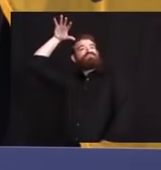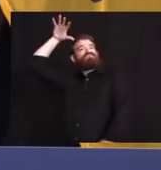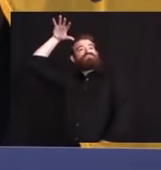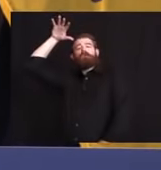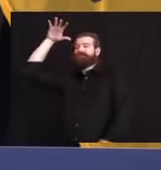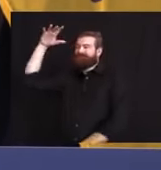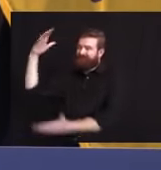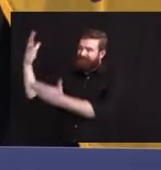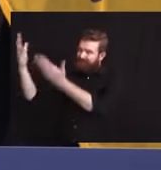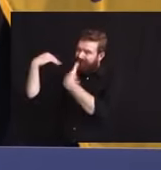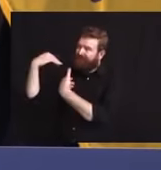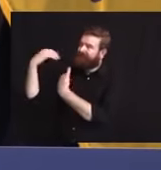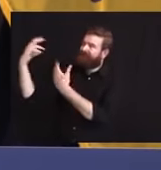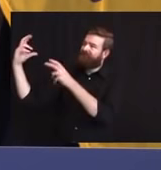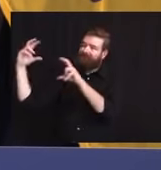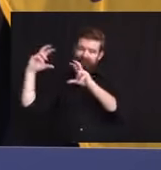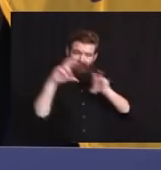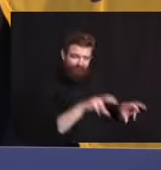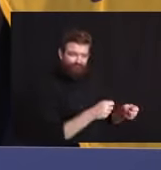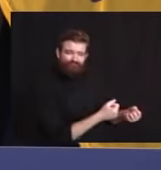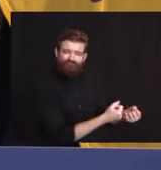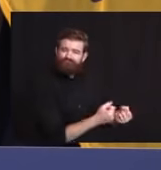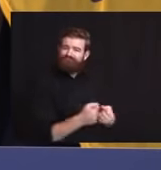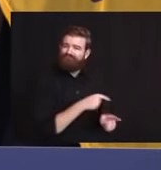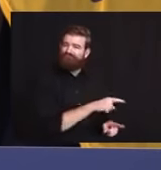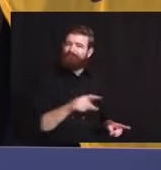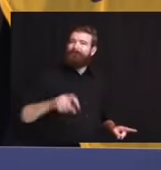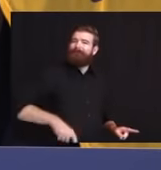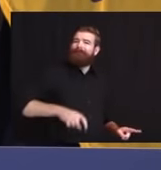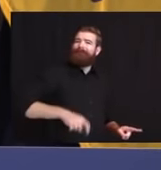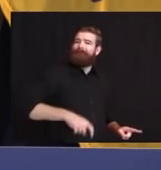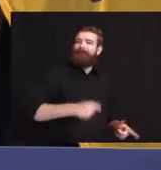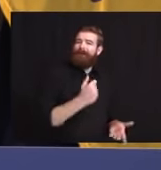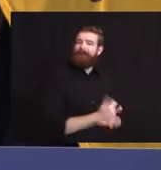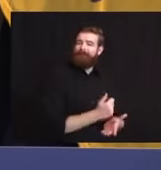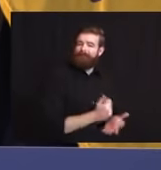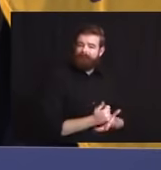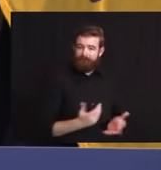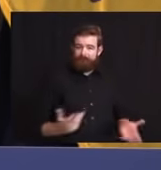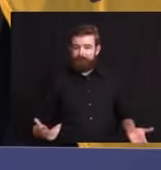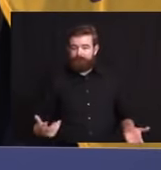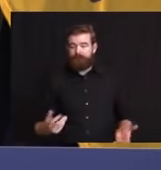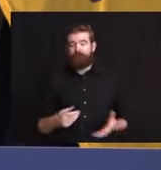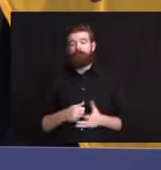this. As I said, it is not